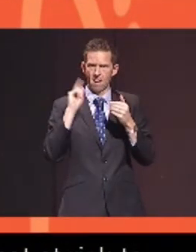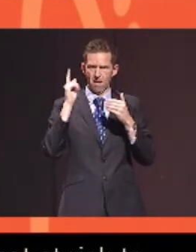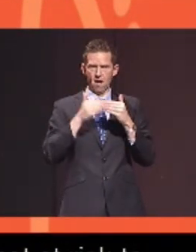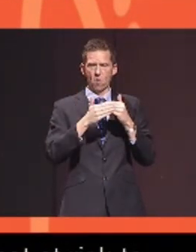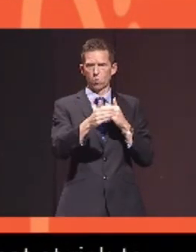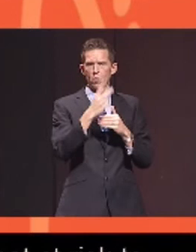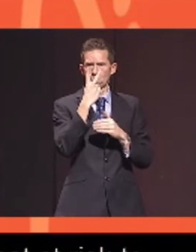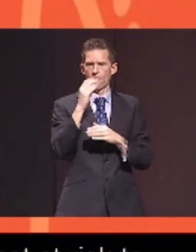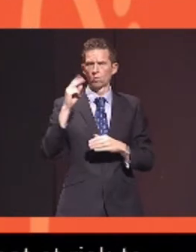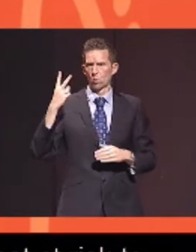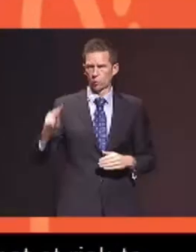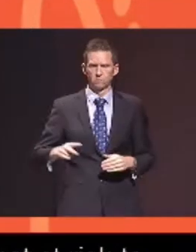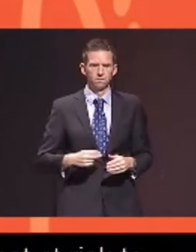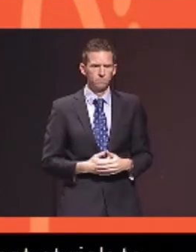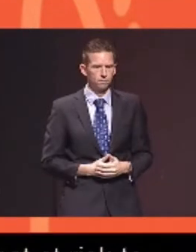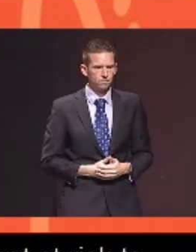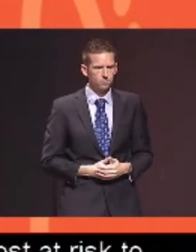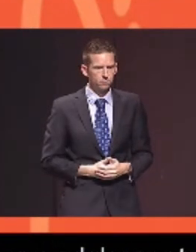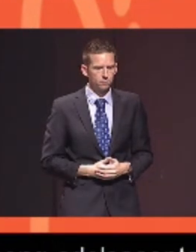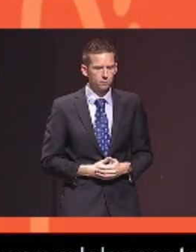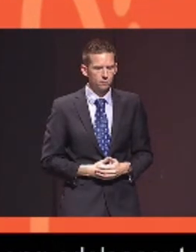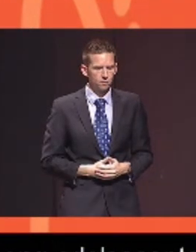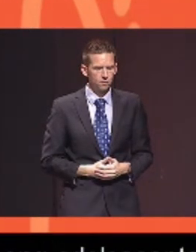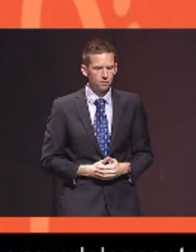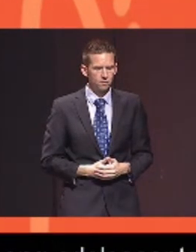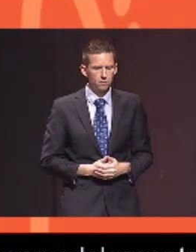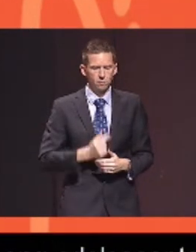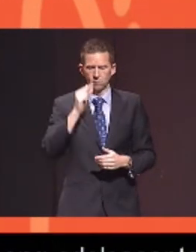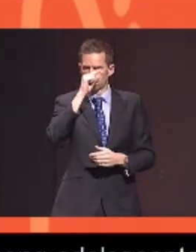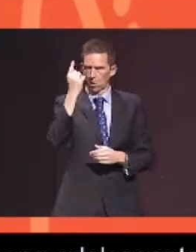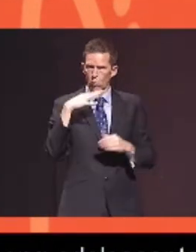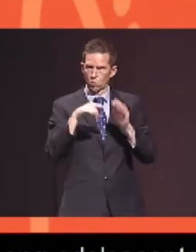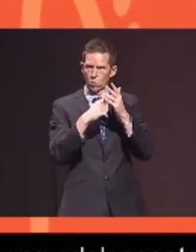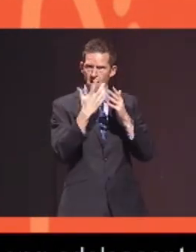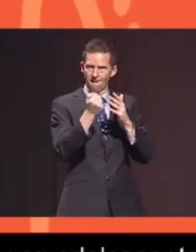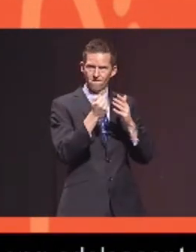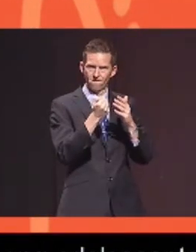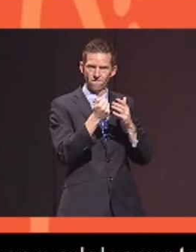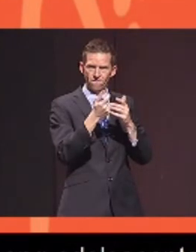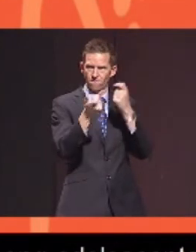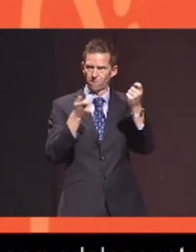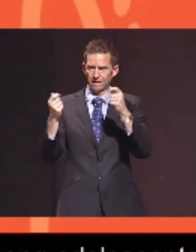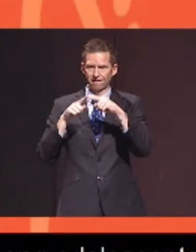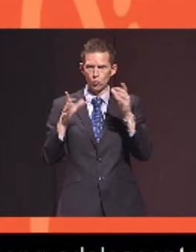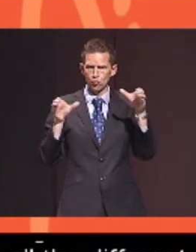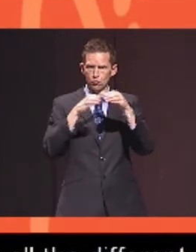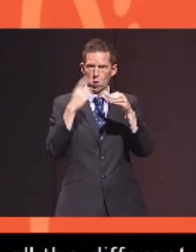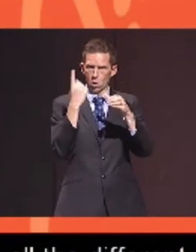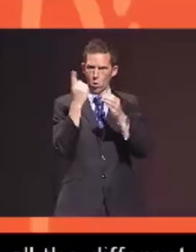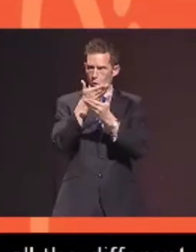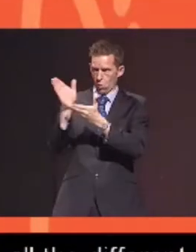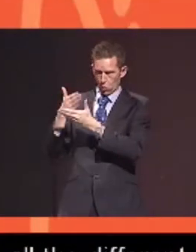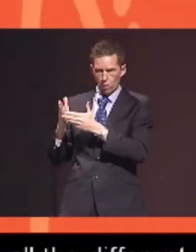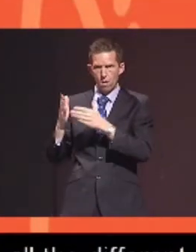now and 2020. All In means to bring all the different groups that now are invisible and